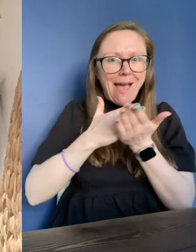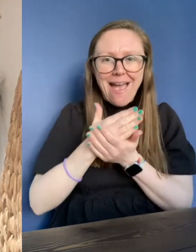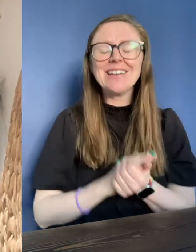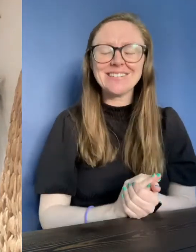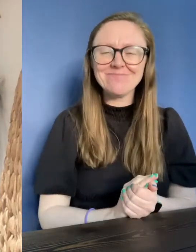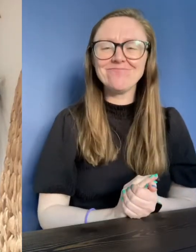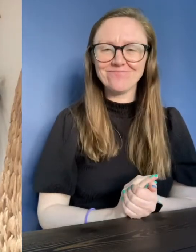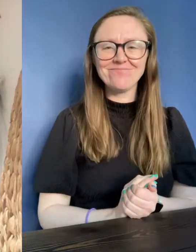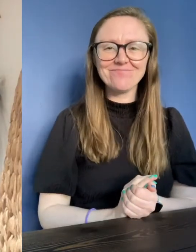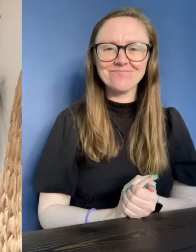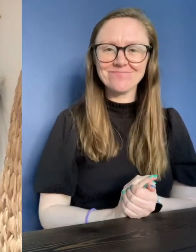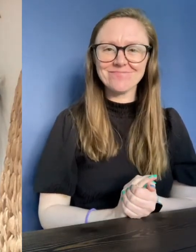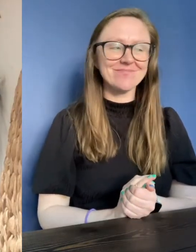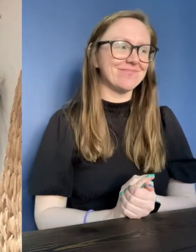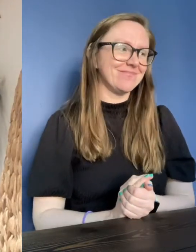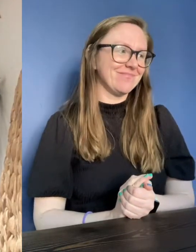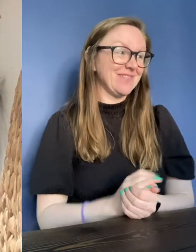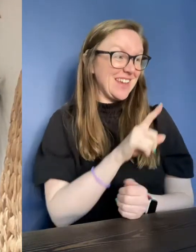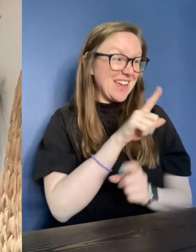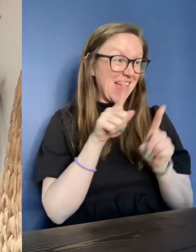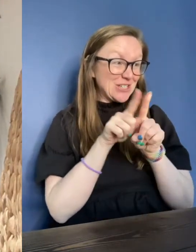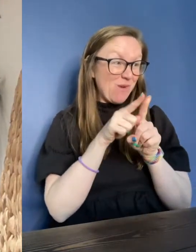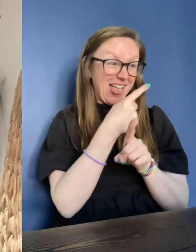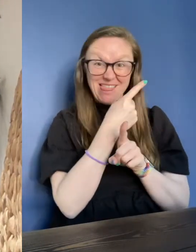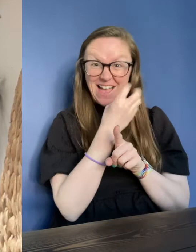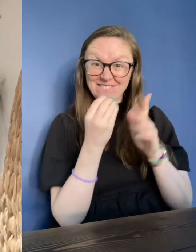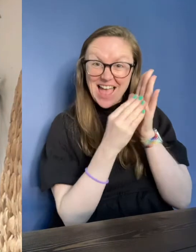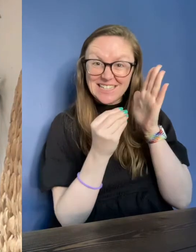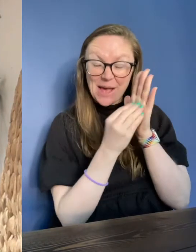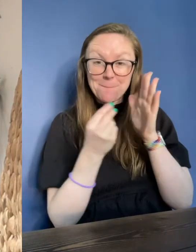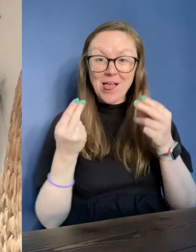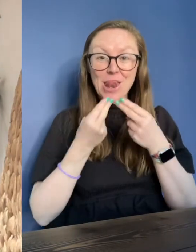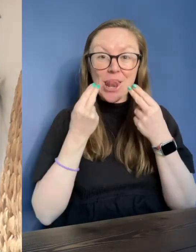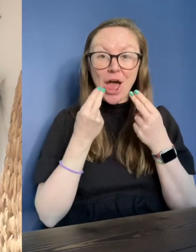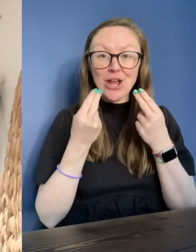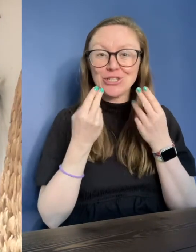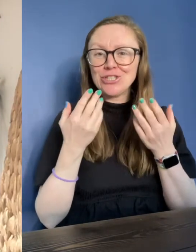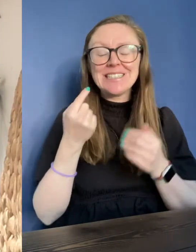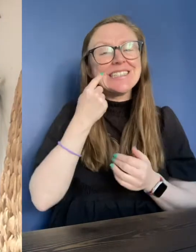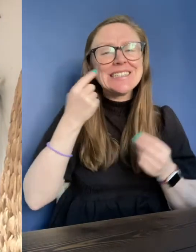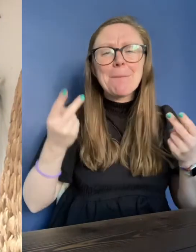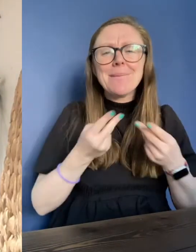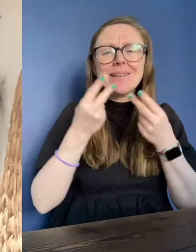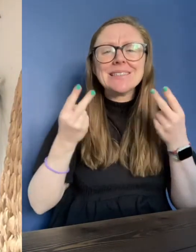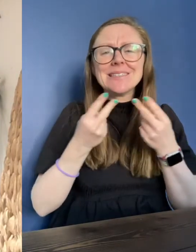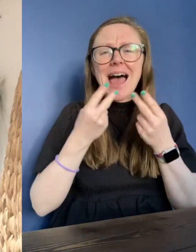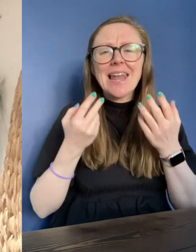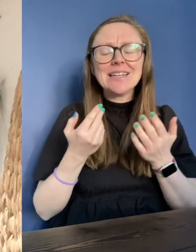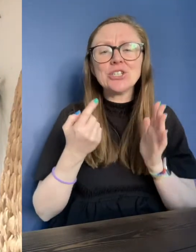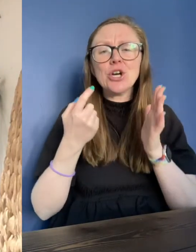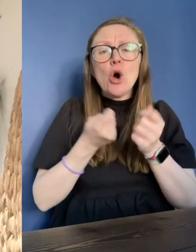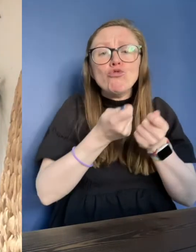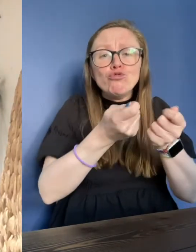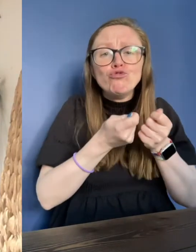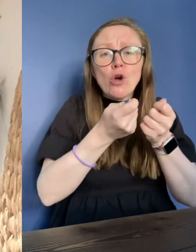I've made, just here for example, lunch is a simple salad of roasted